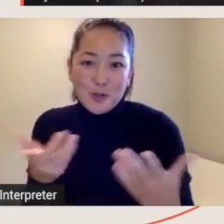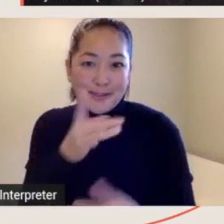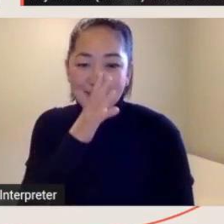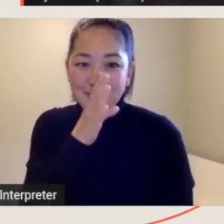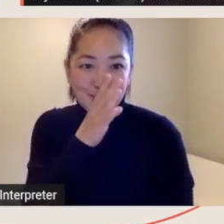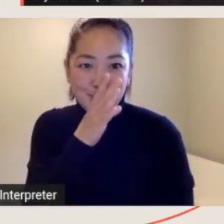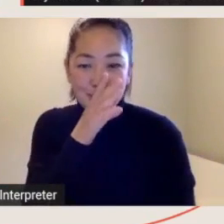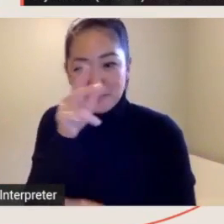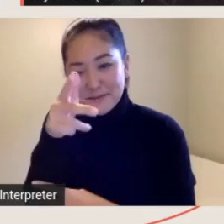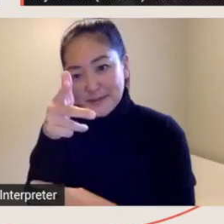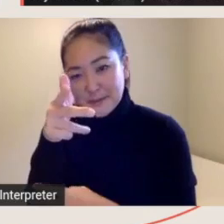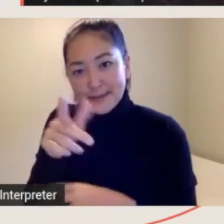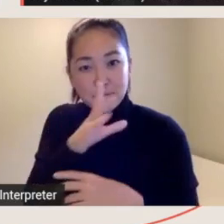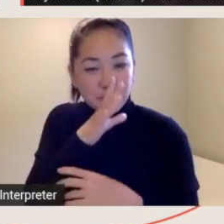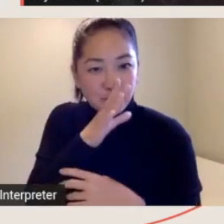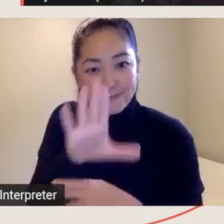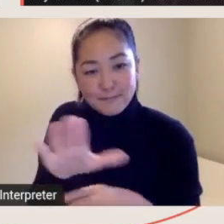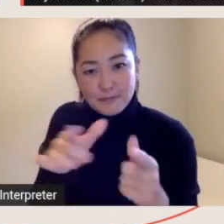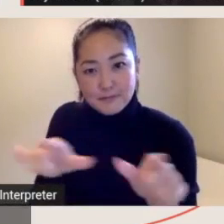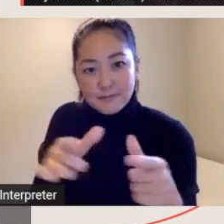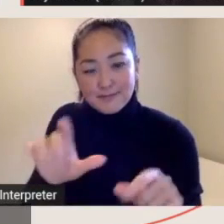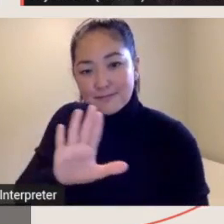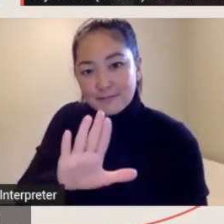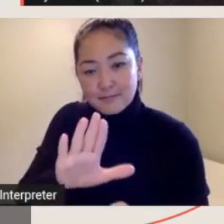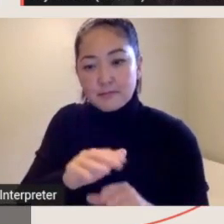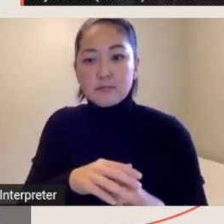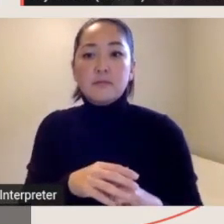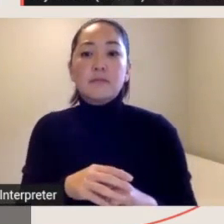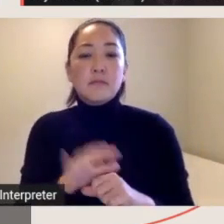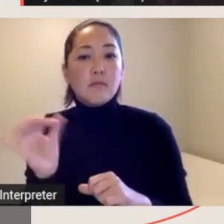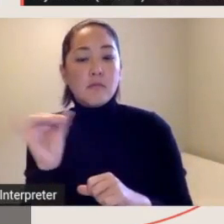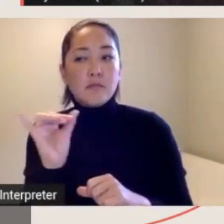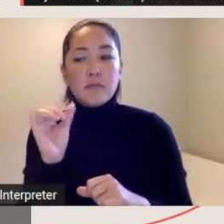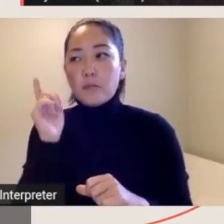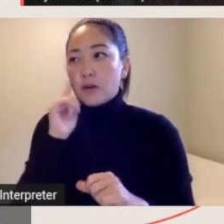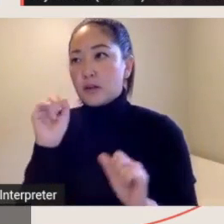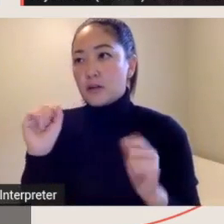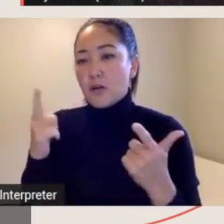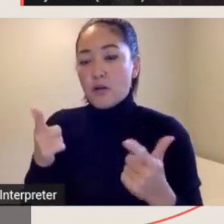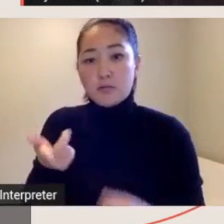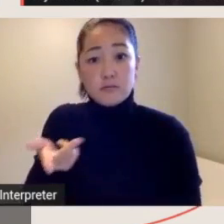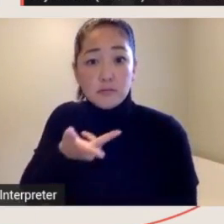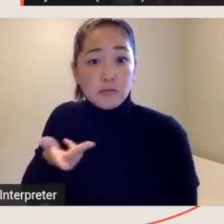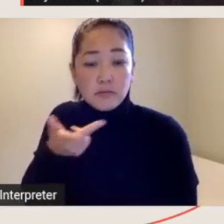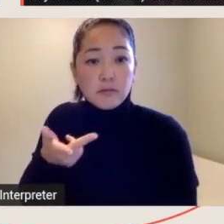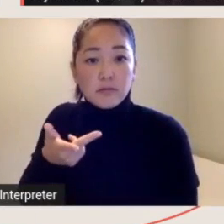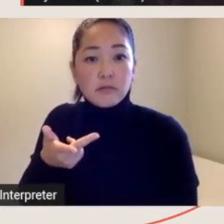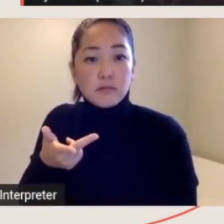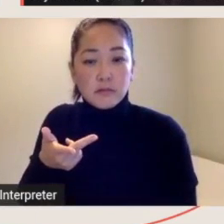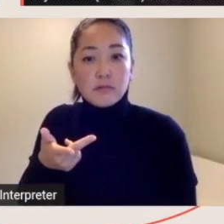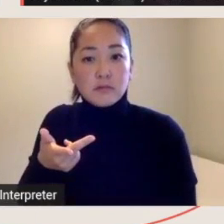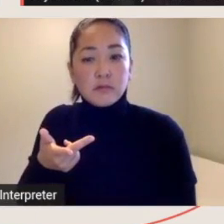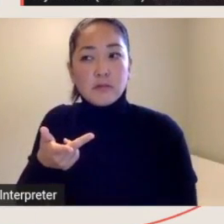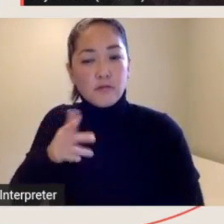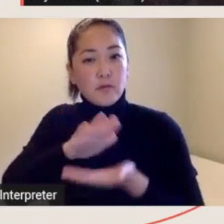detail. So that was one of the reasons. And the other thing is, I think for all the three of us, from our school